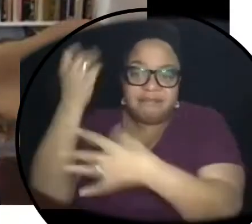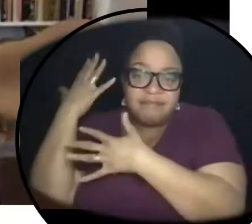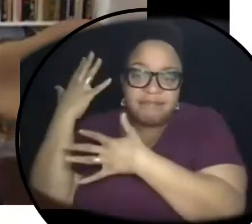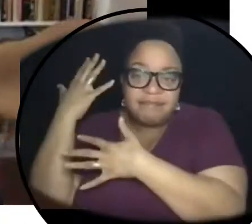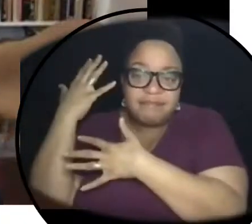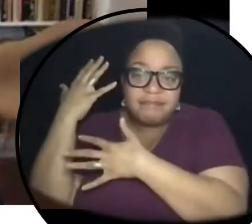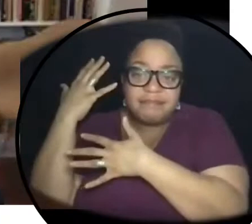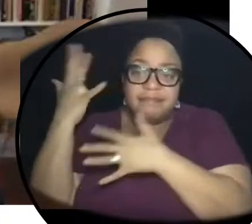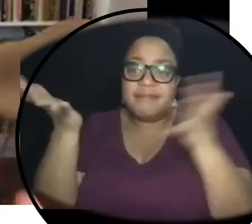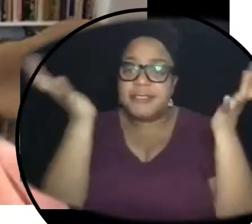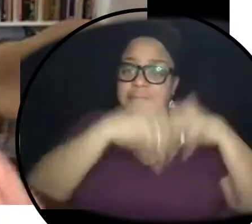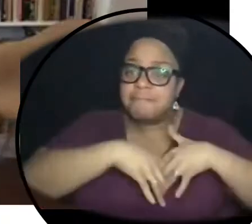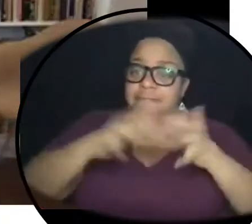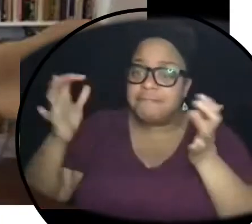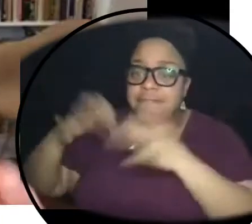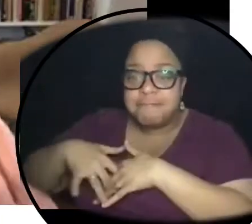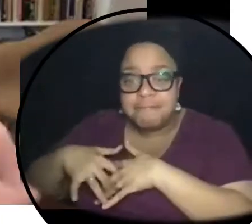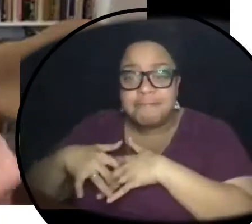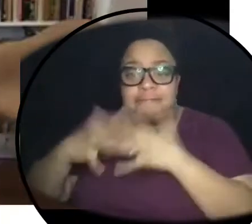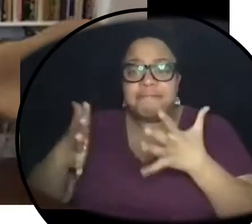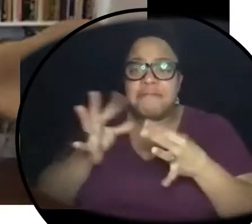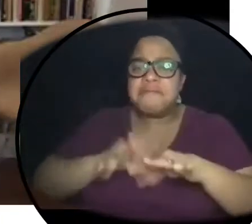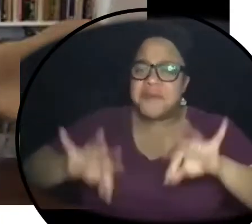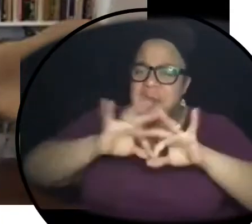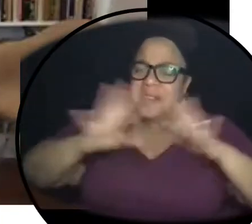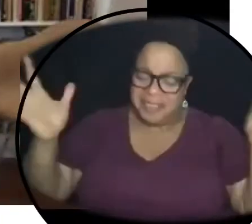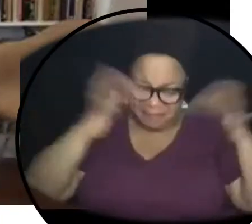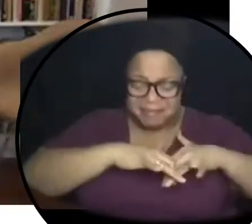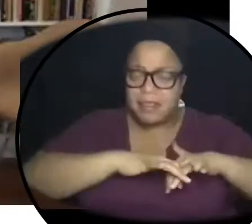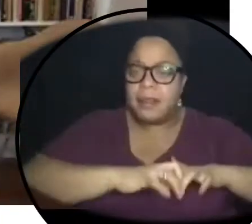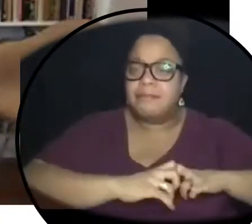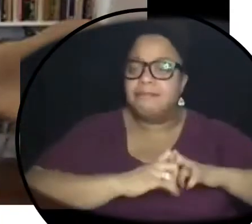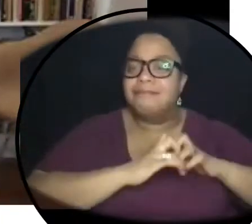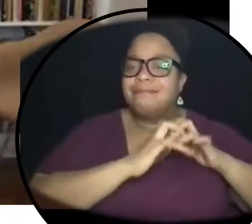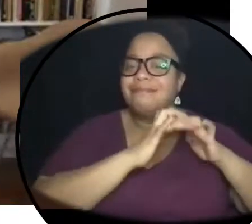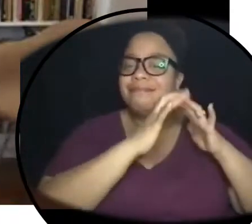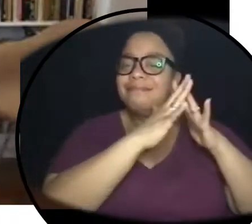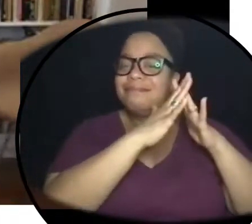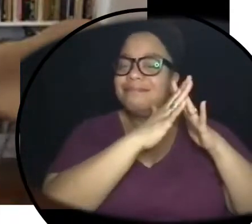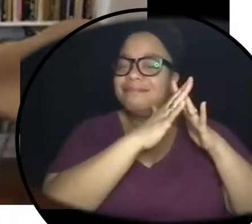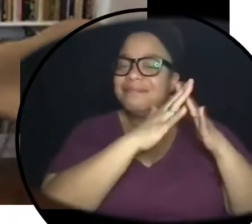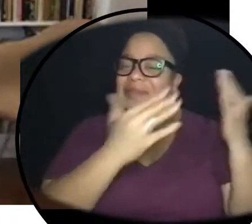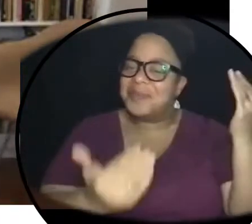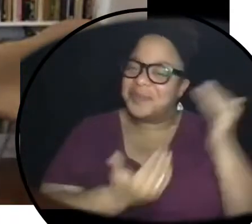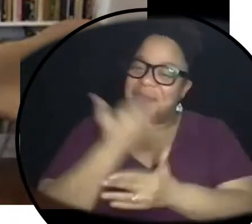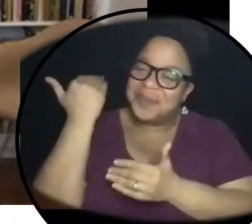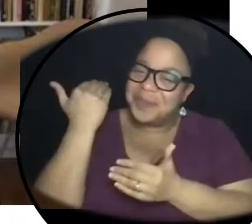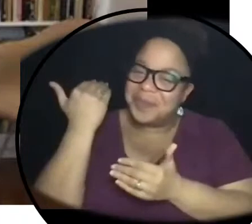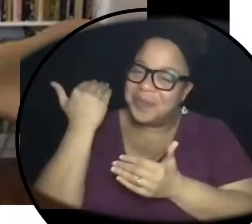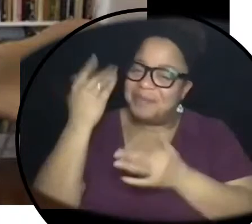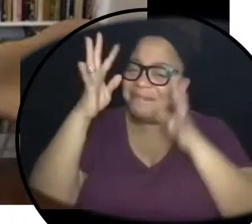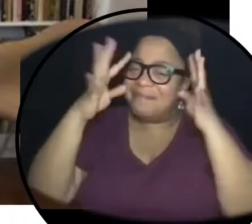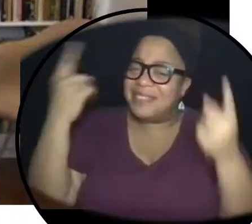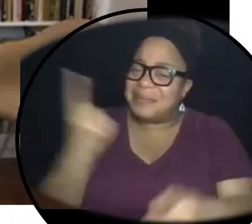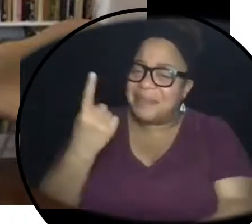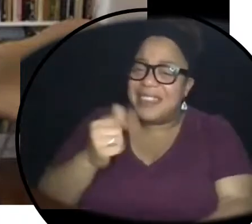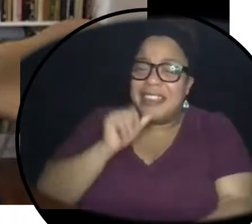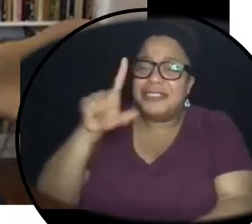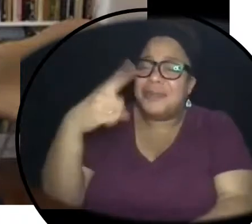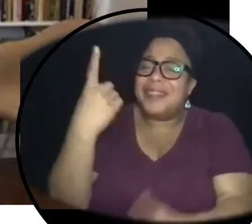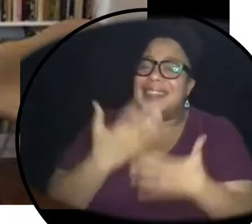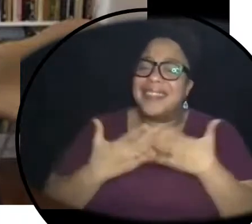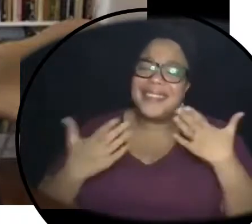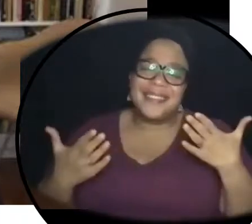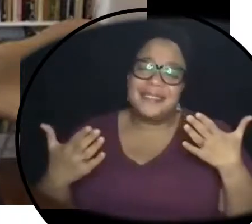needs feminism. It needs anti-racist, anti-capitalist feminism. But feminism